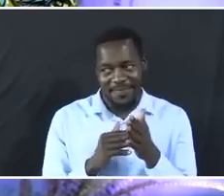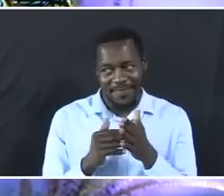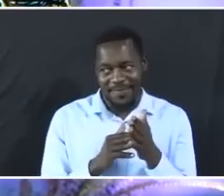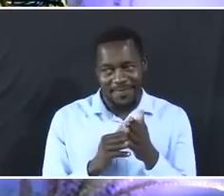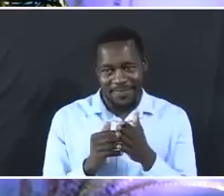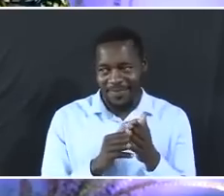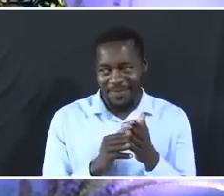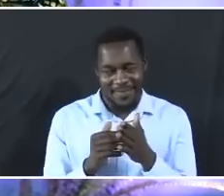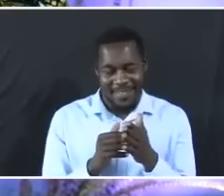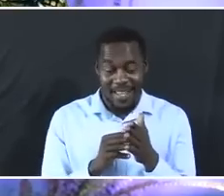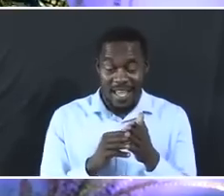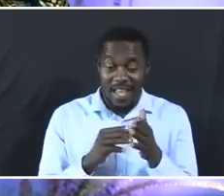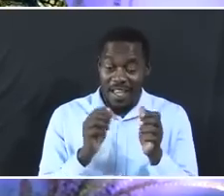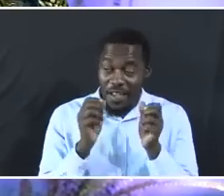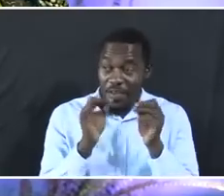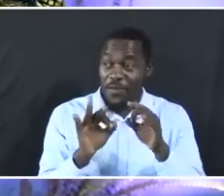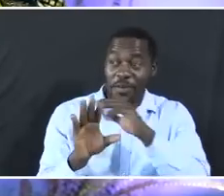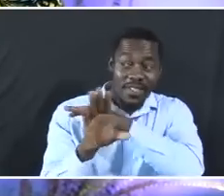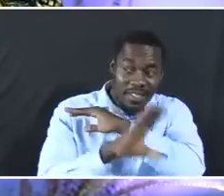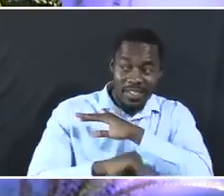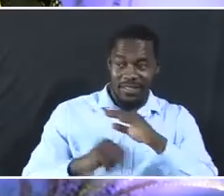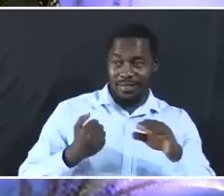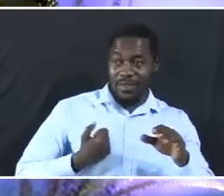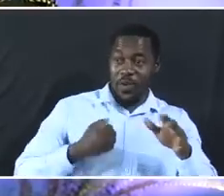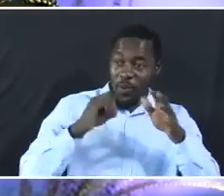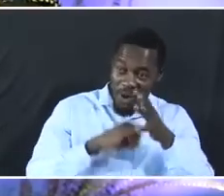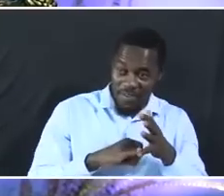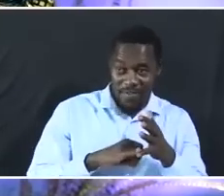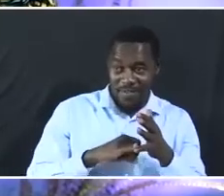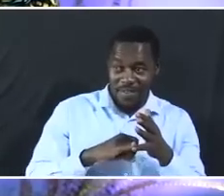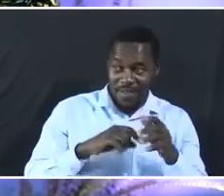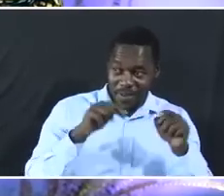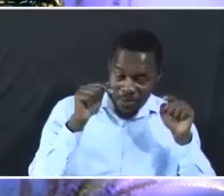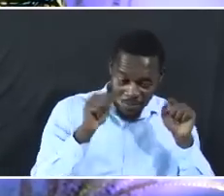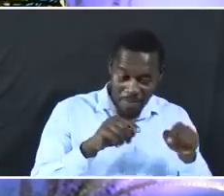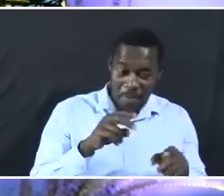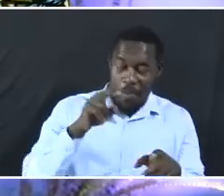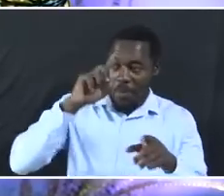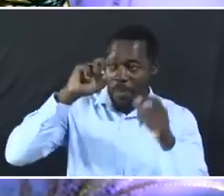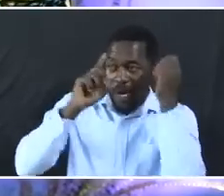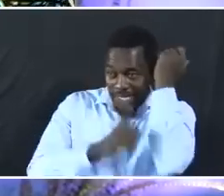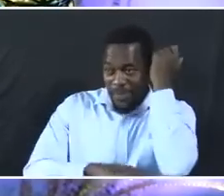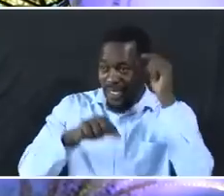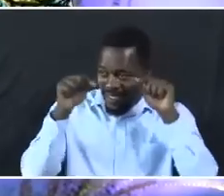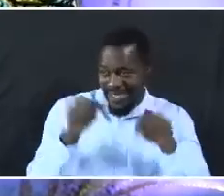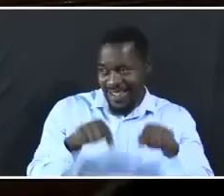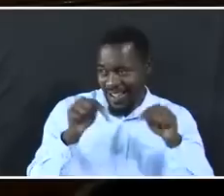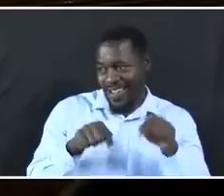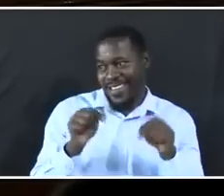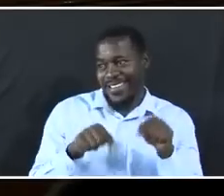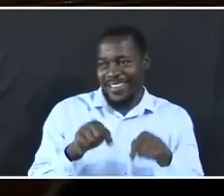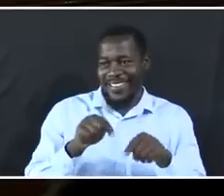Malipo ni hapa hapa. Si dunia Nairobi.